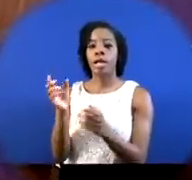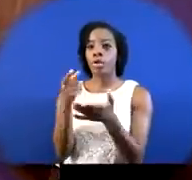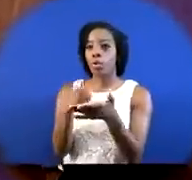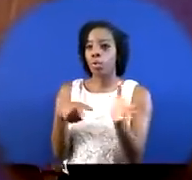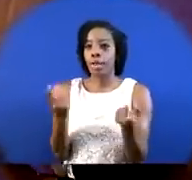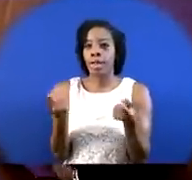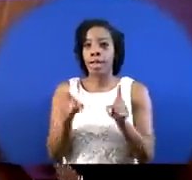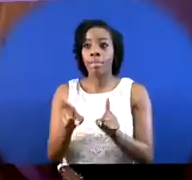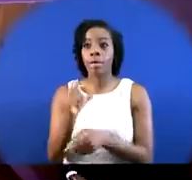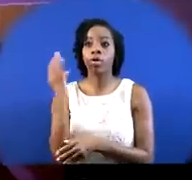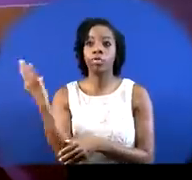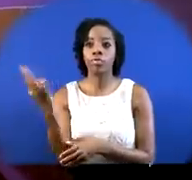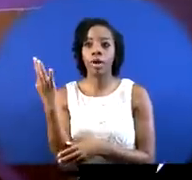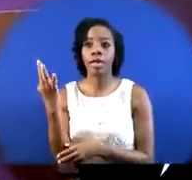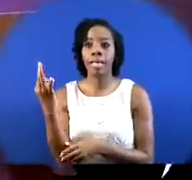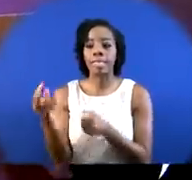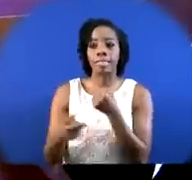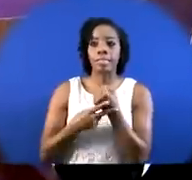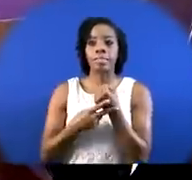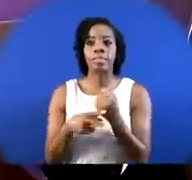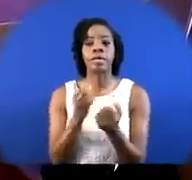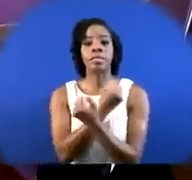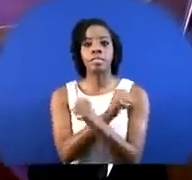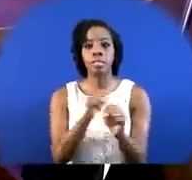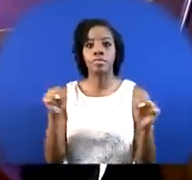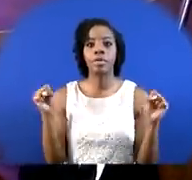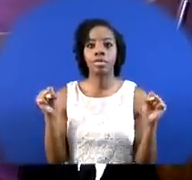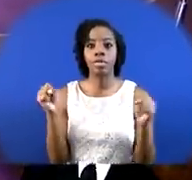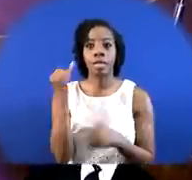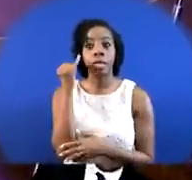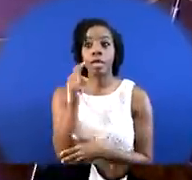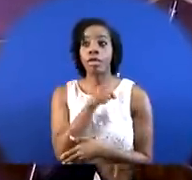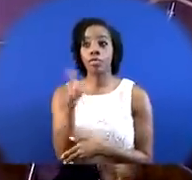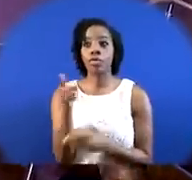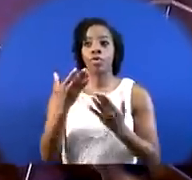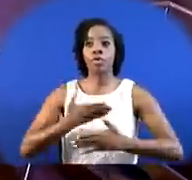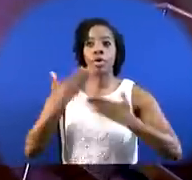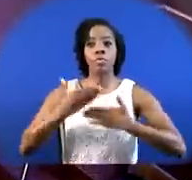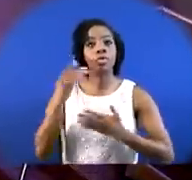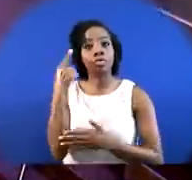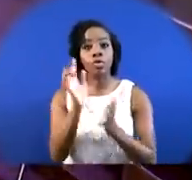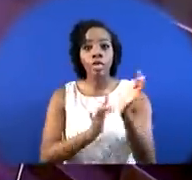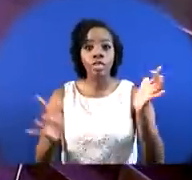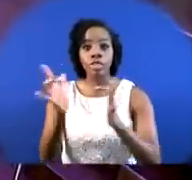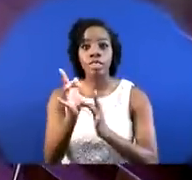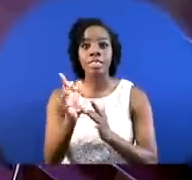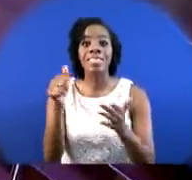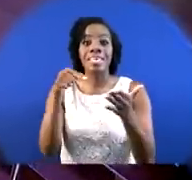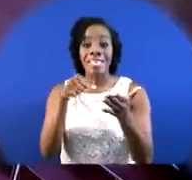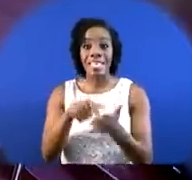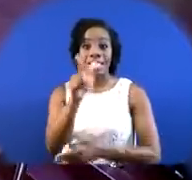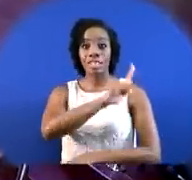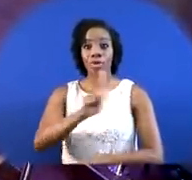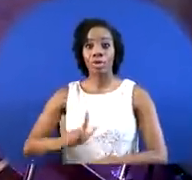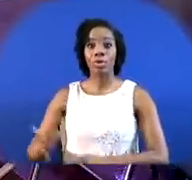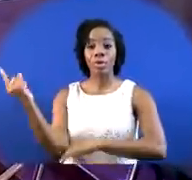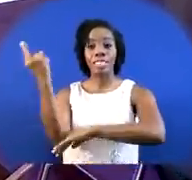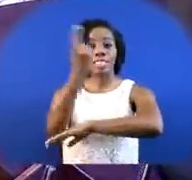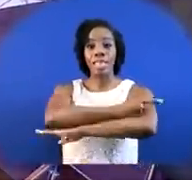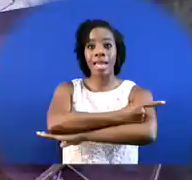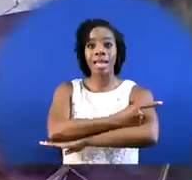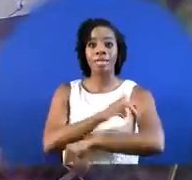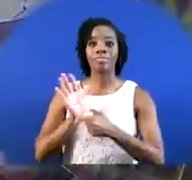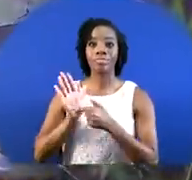One Friday, securing our salvation. If you're grateful for Jesus on this Lord's Day, why don't you show